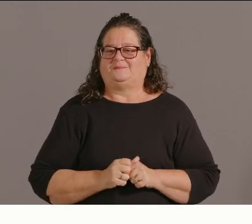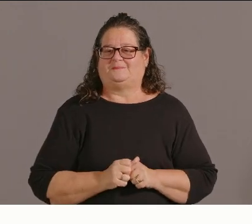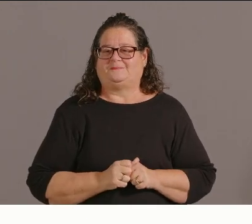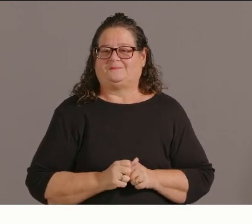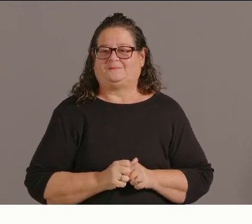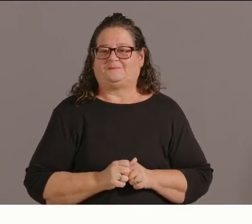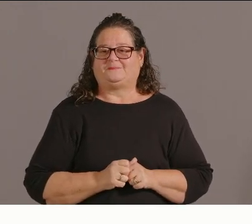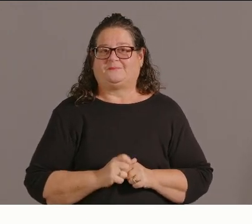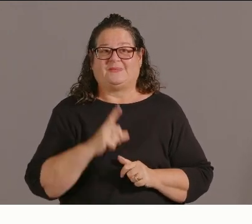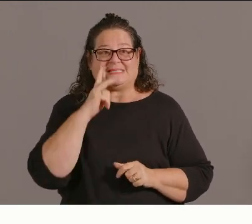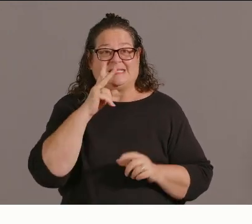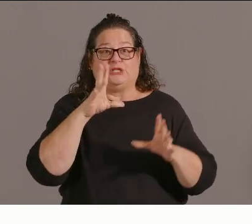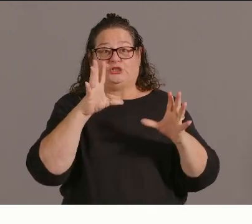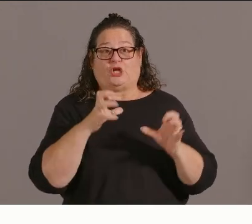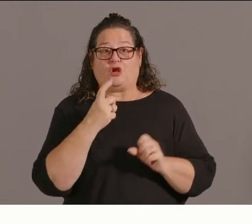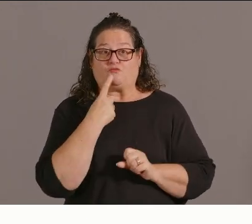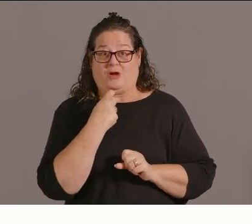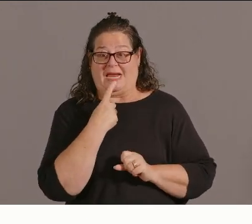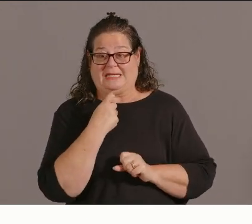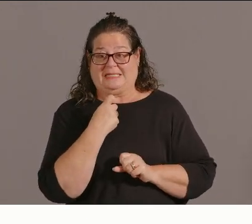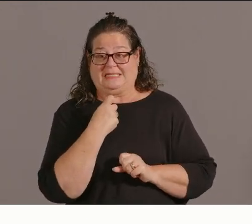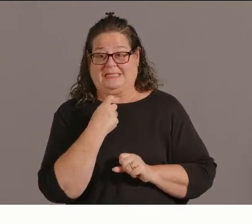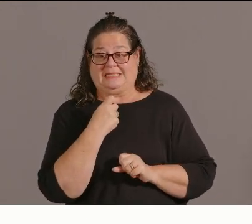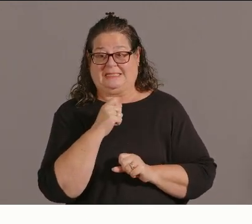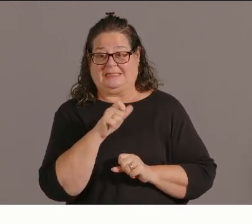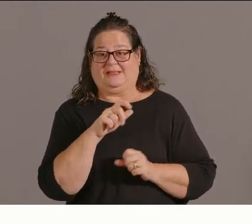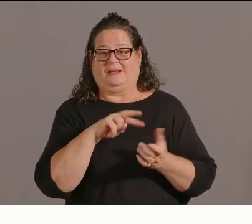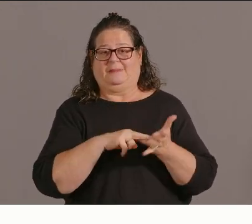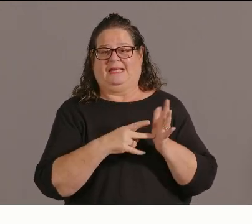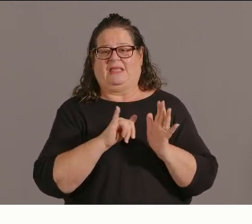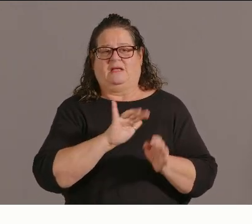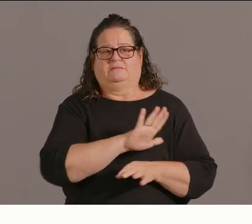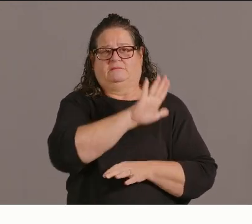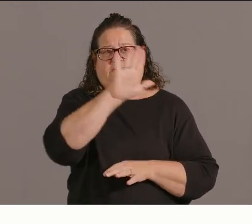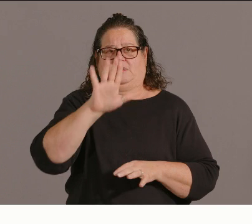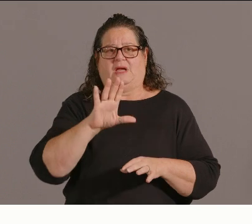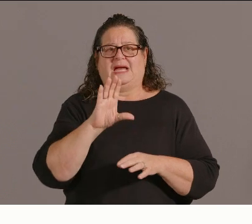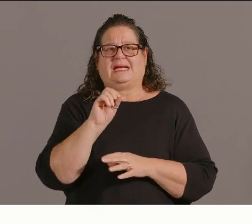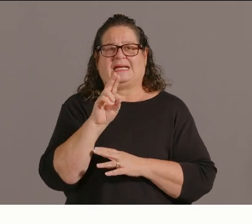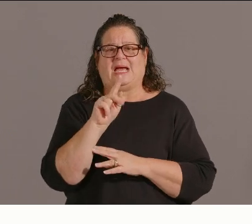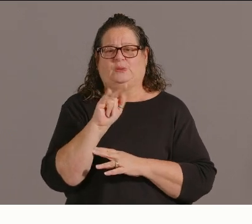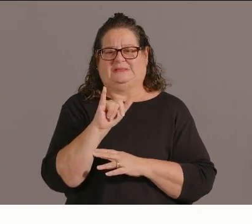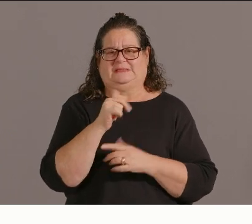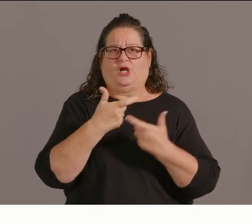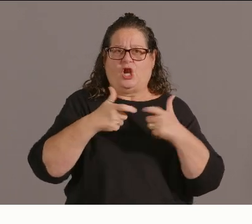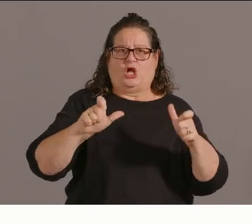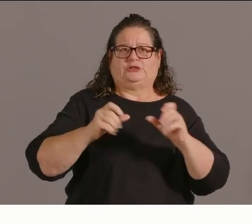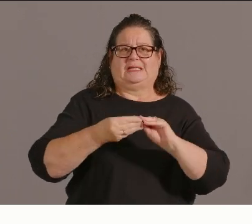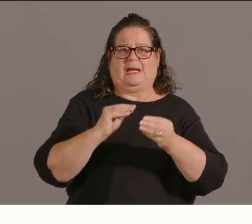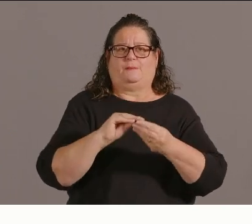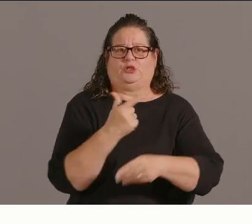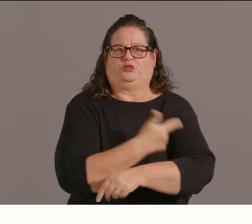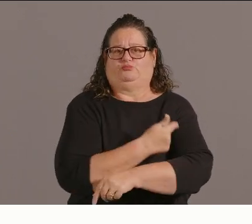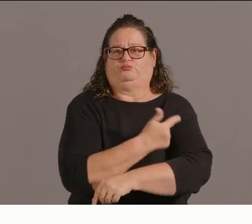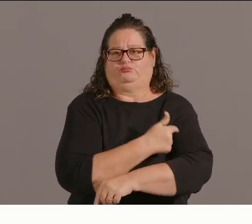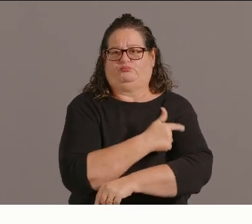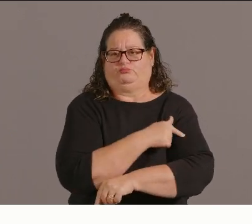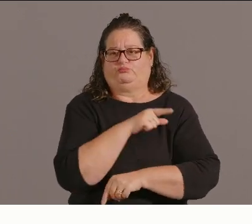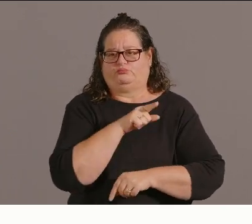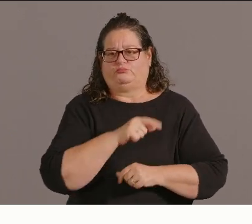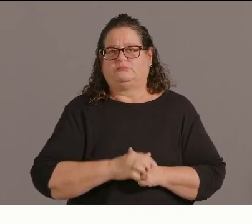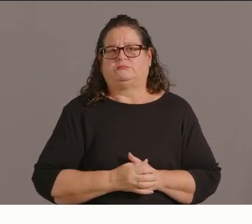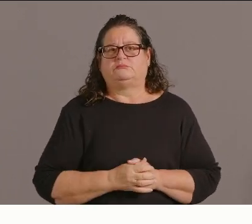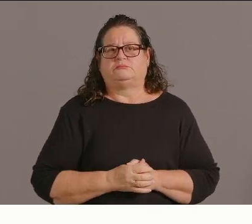red indicates counties that have higher percentages of those populations. These are used on